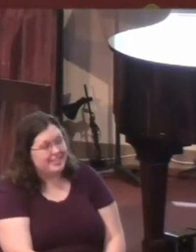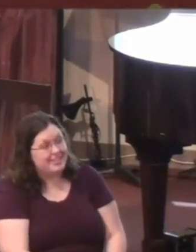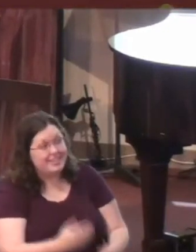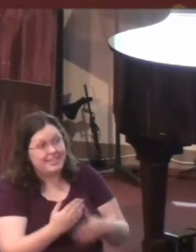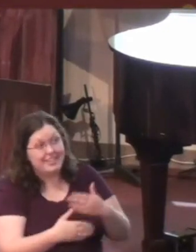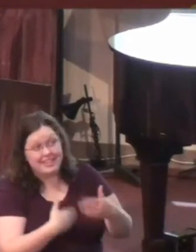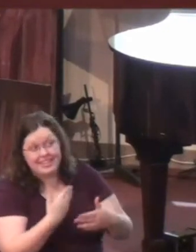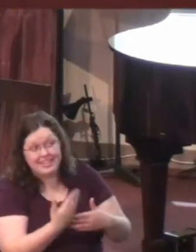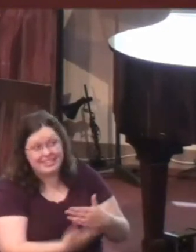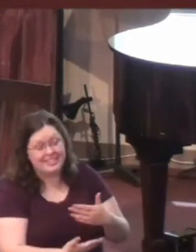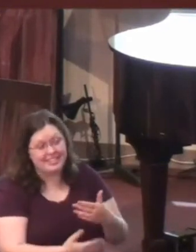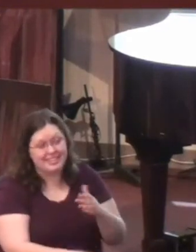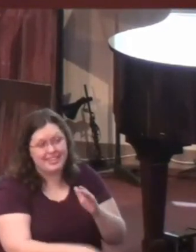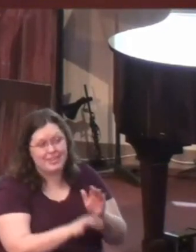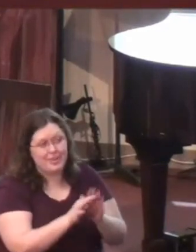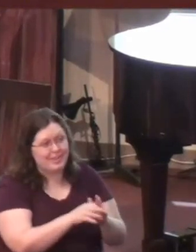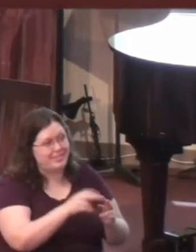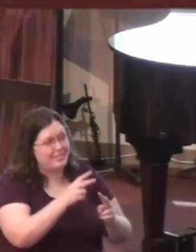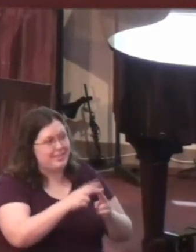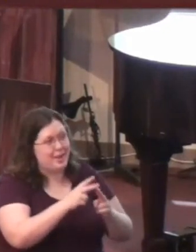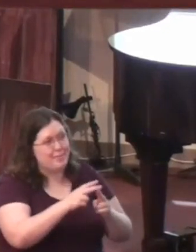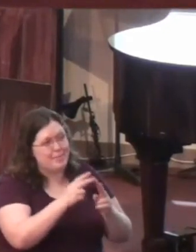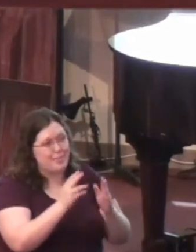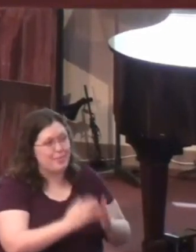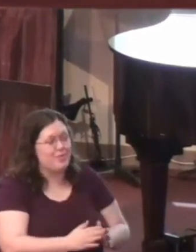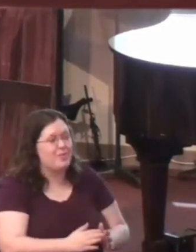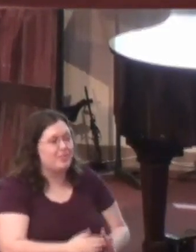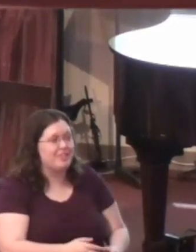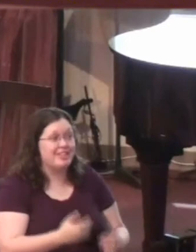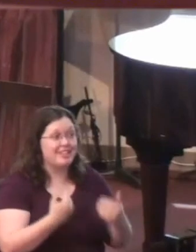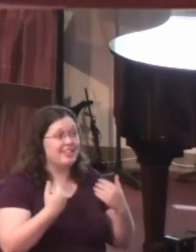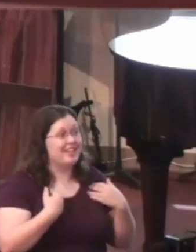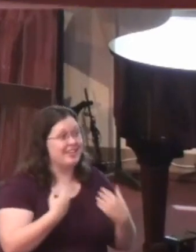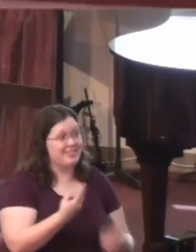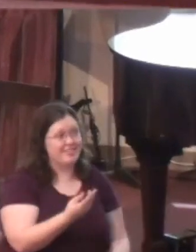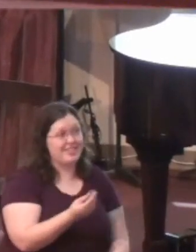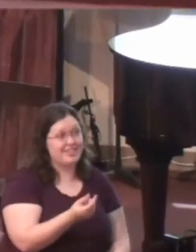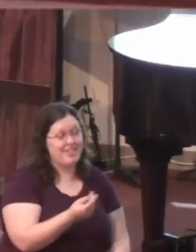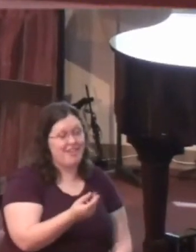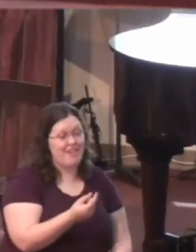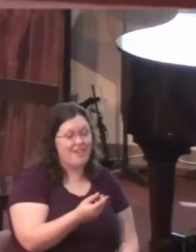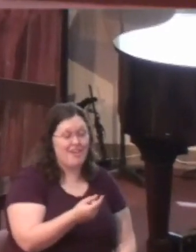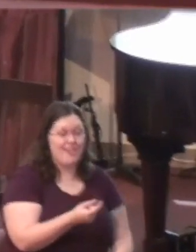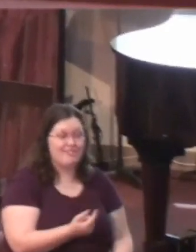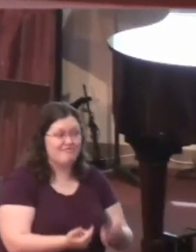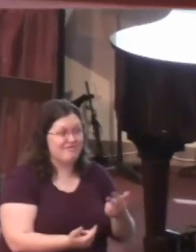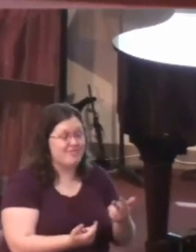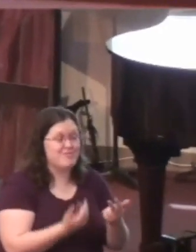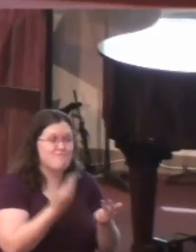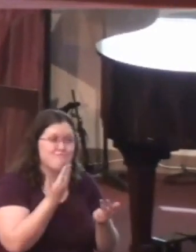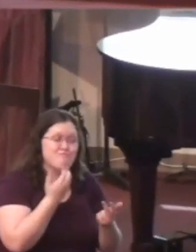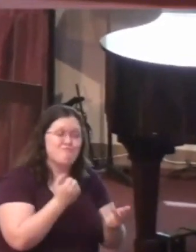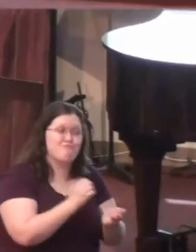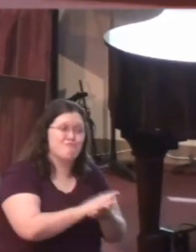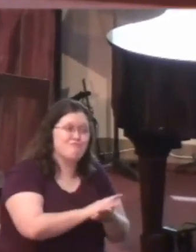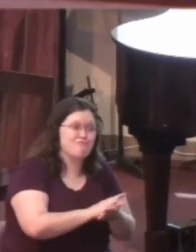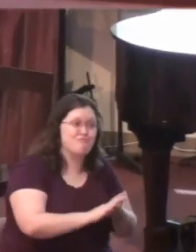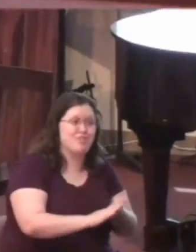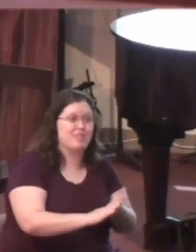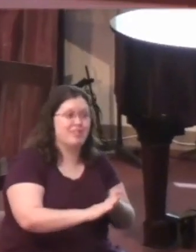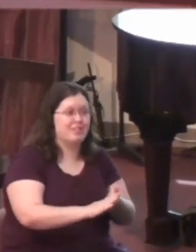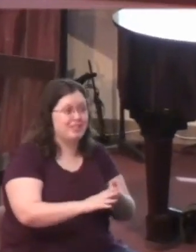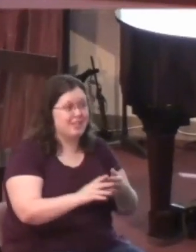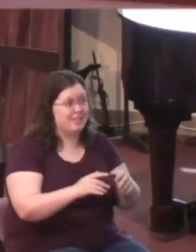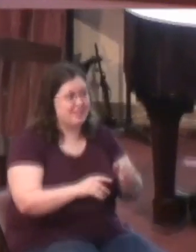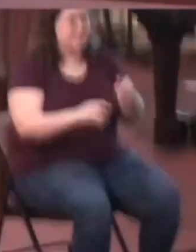come upon this couple. And this couple has a puppy dog. And they were so sweet and so kind that they moved off the